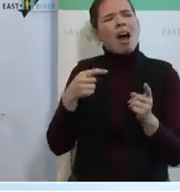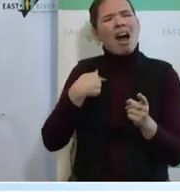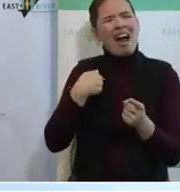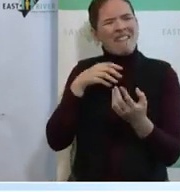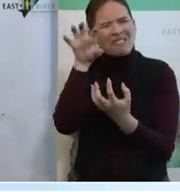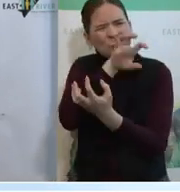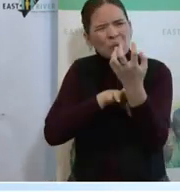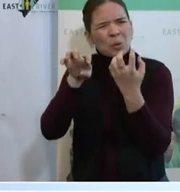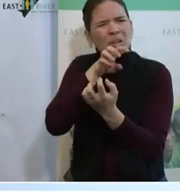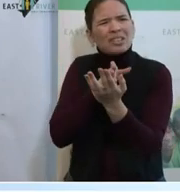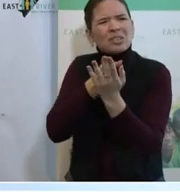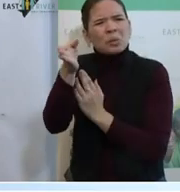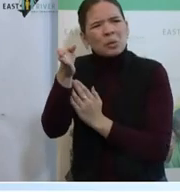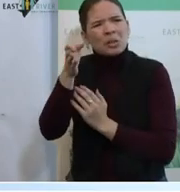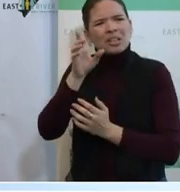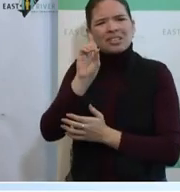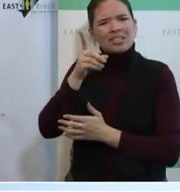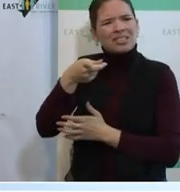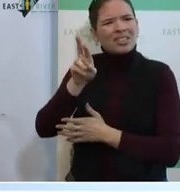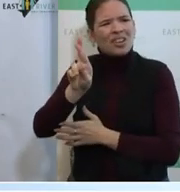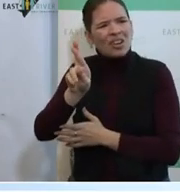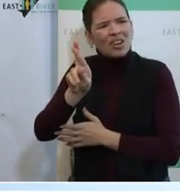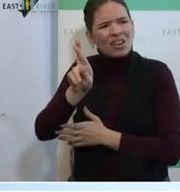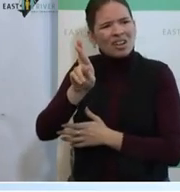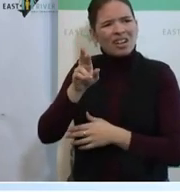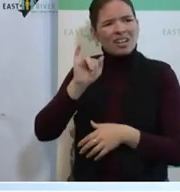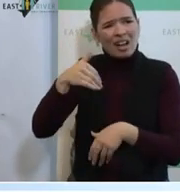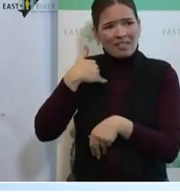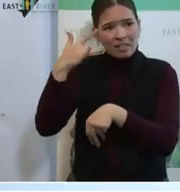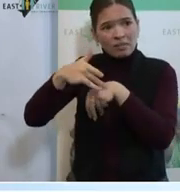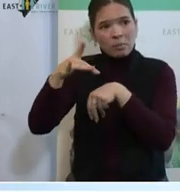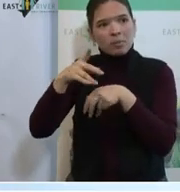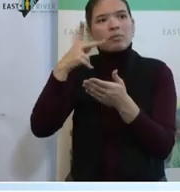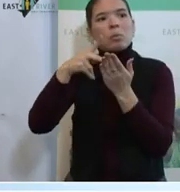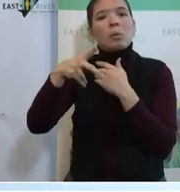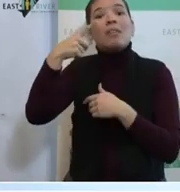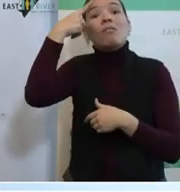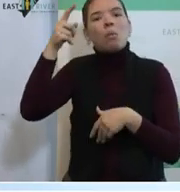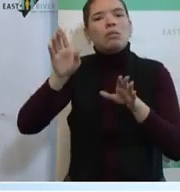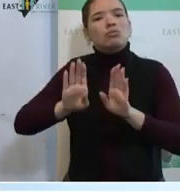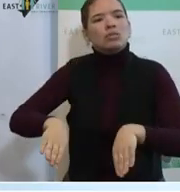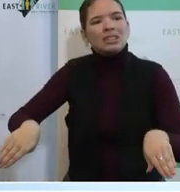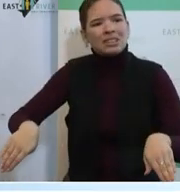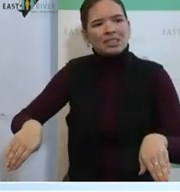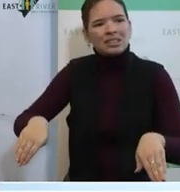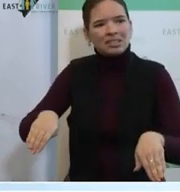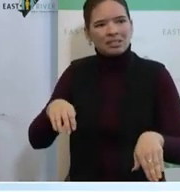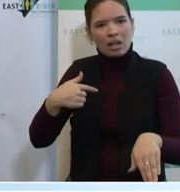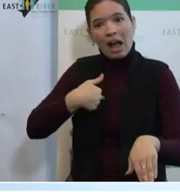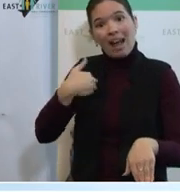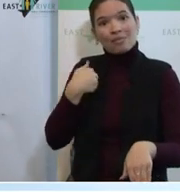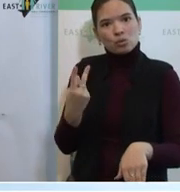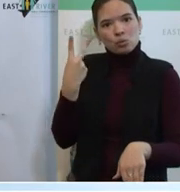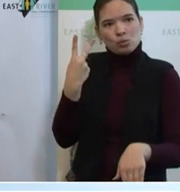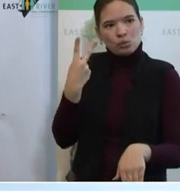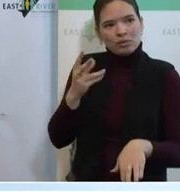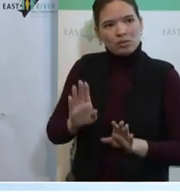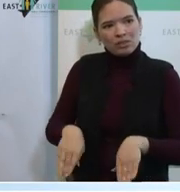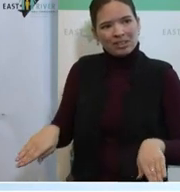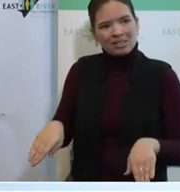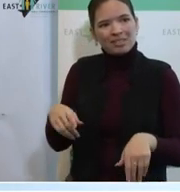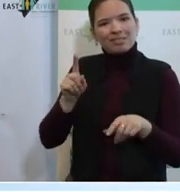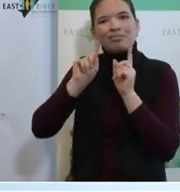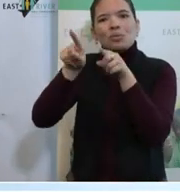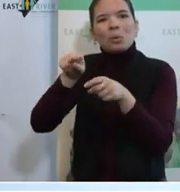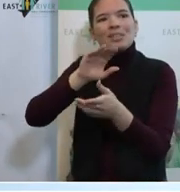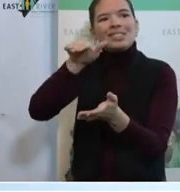having programs for children. I have 2 children. Every time I go to the Edgewood Recreation Center, they complain they don't have no